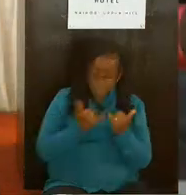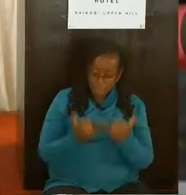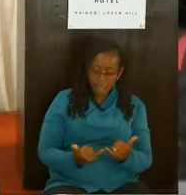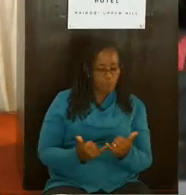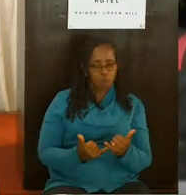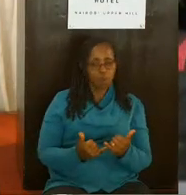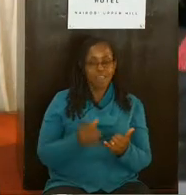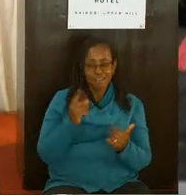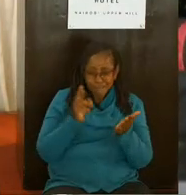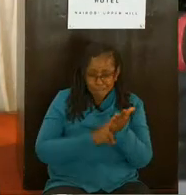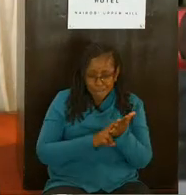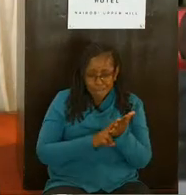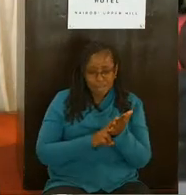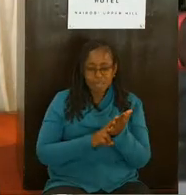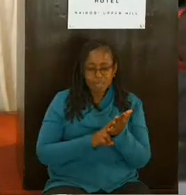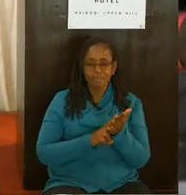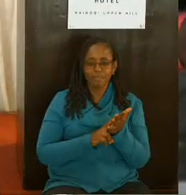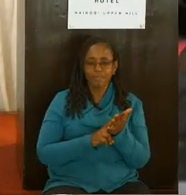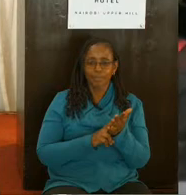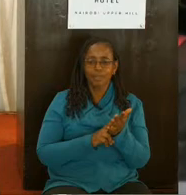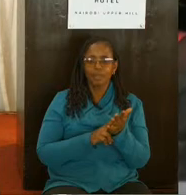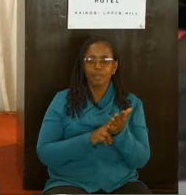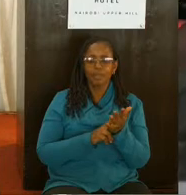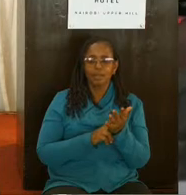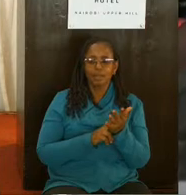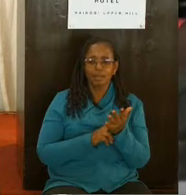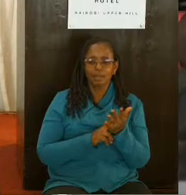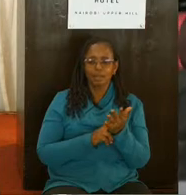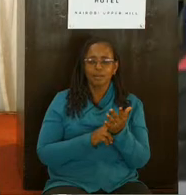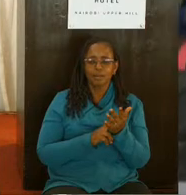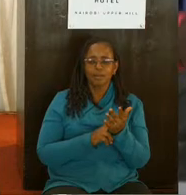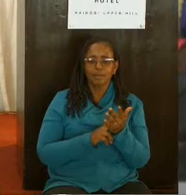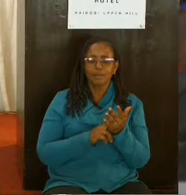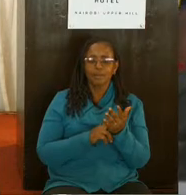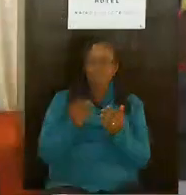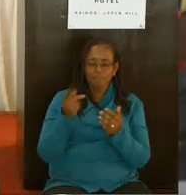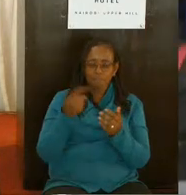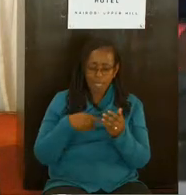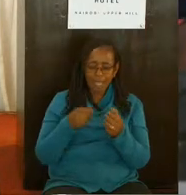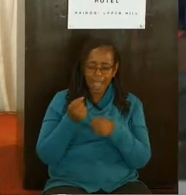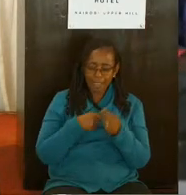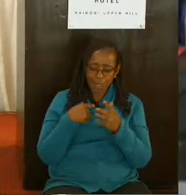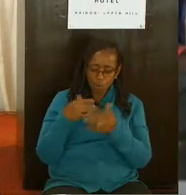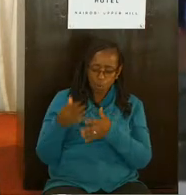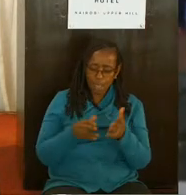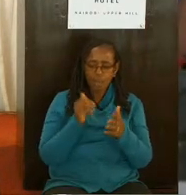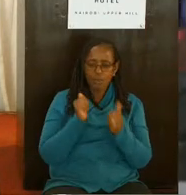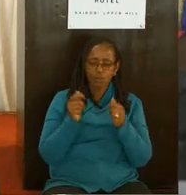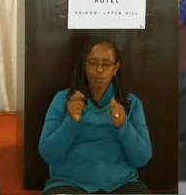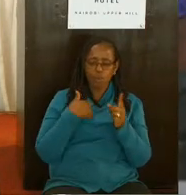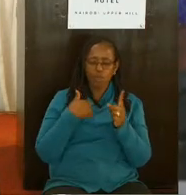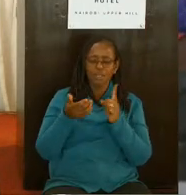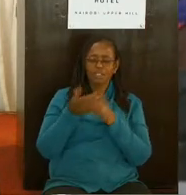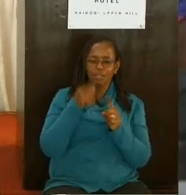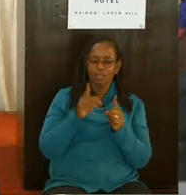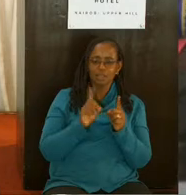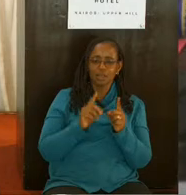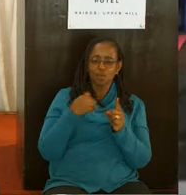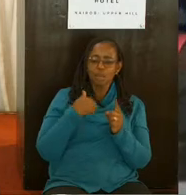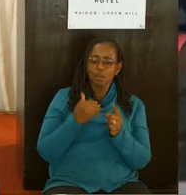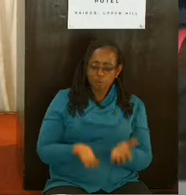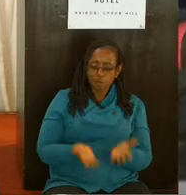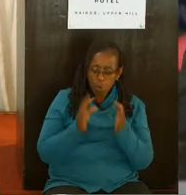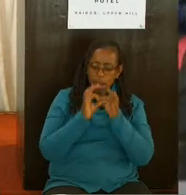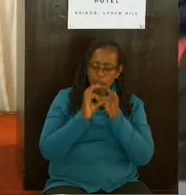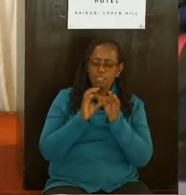because if I do then I'll not be I'll not be acting in a manner reflecting what you want to achieve from this conference promoting a culture of